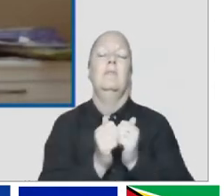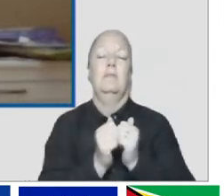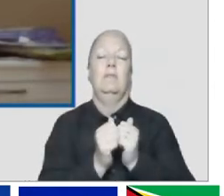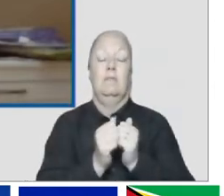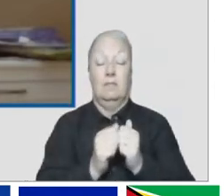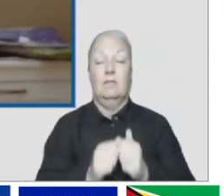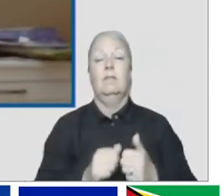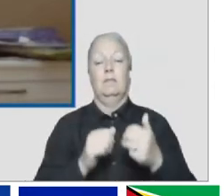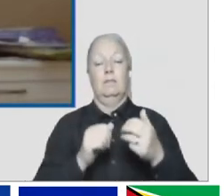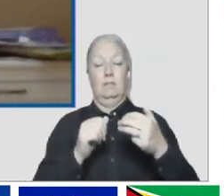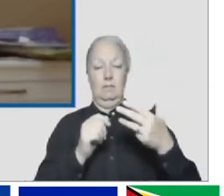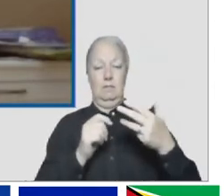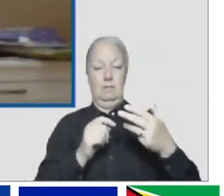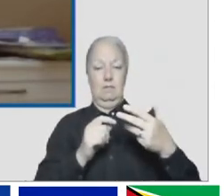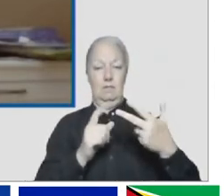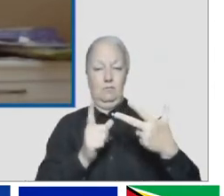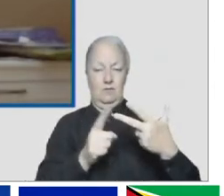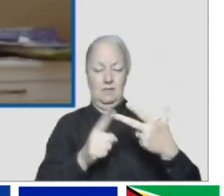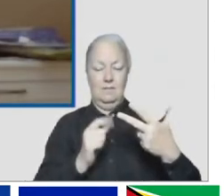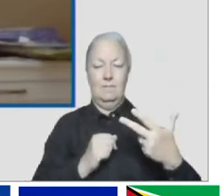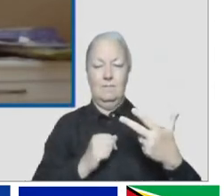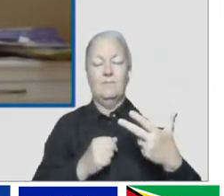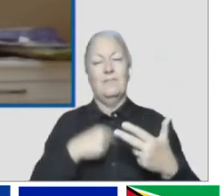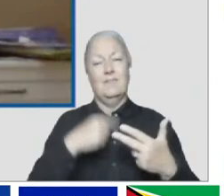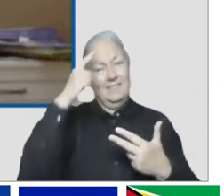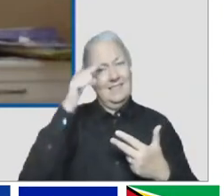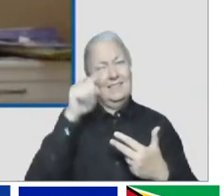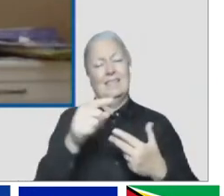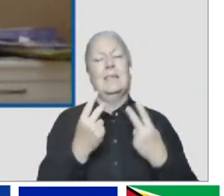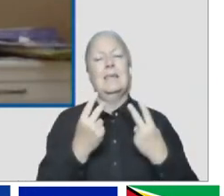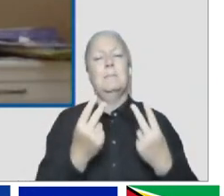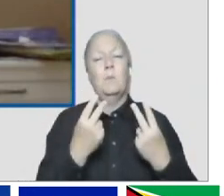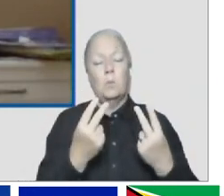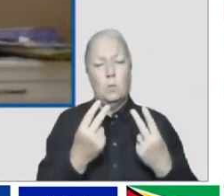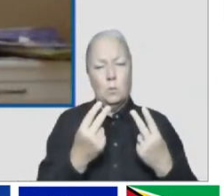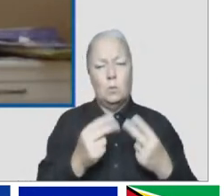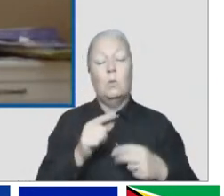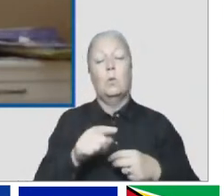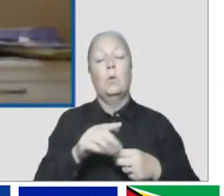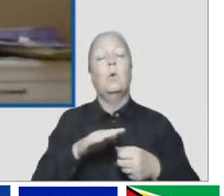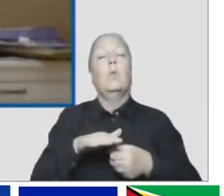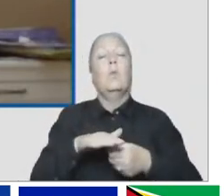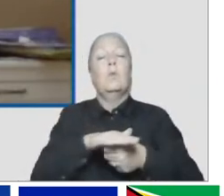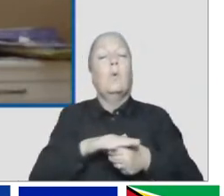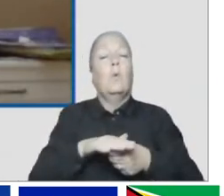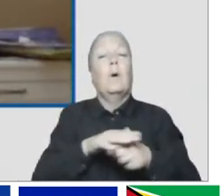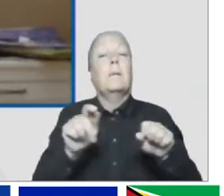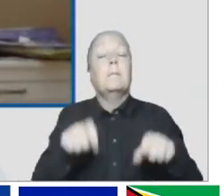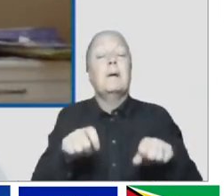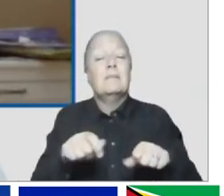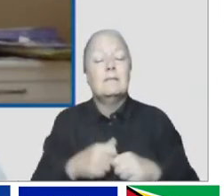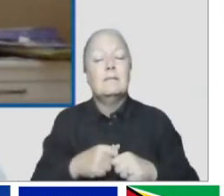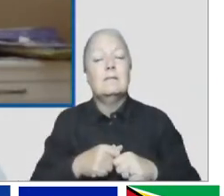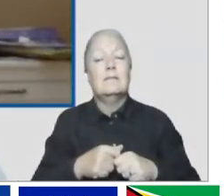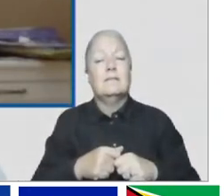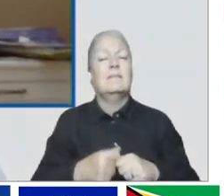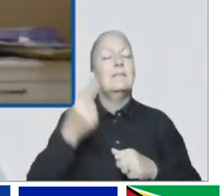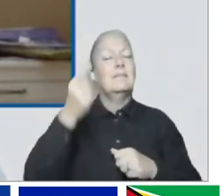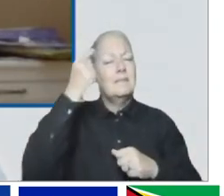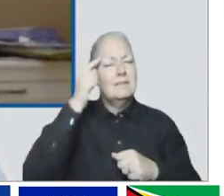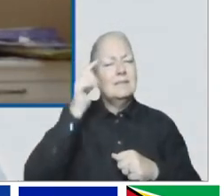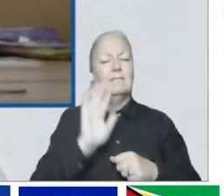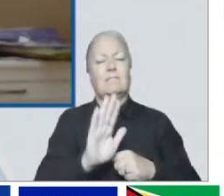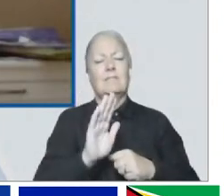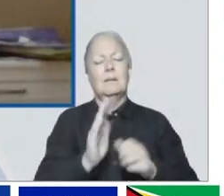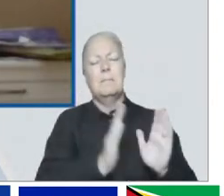essential that local capacity need to be taking on board the plans of the communities for building resilience. What